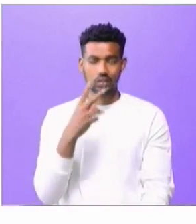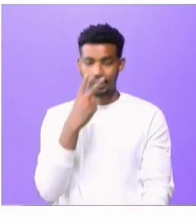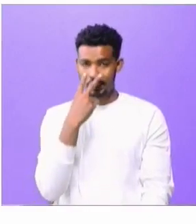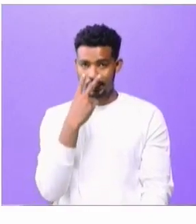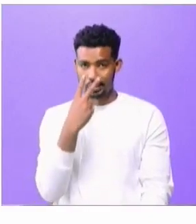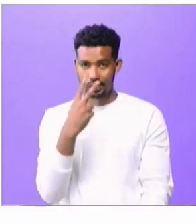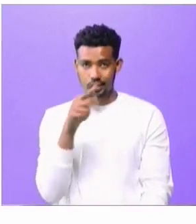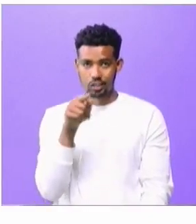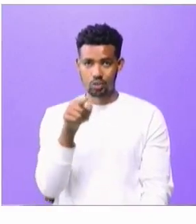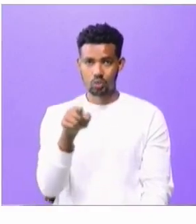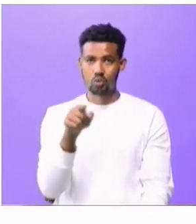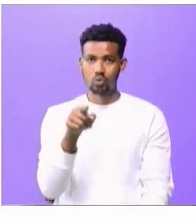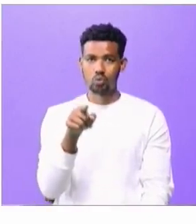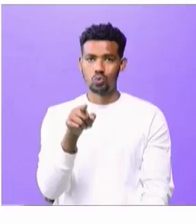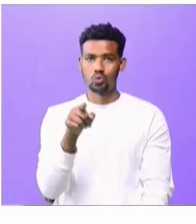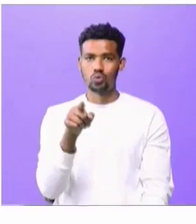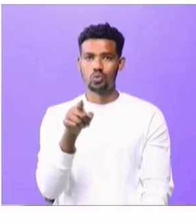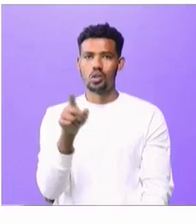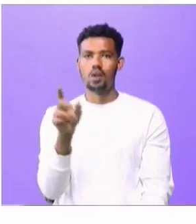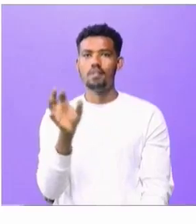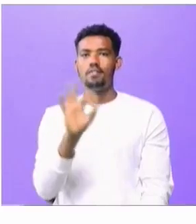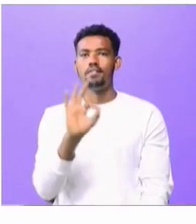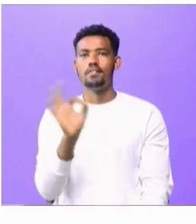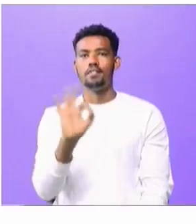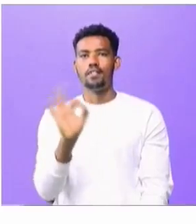see you